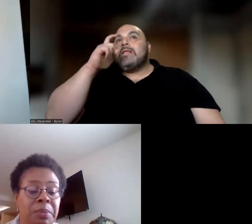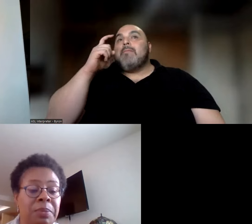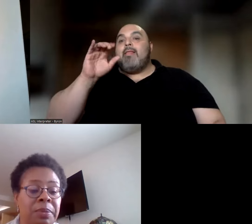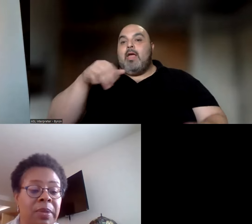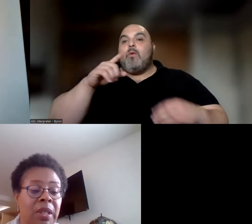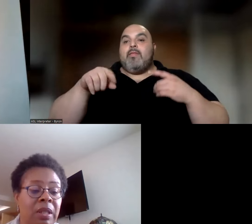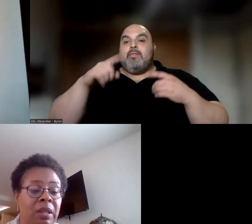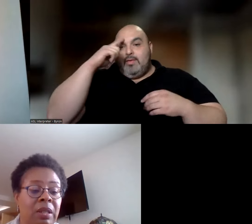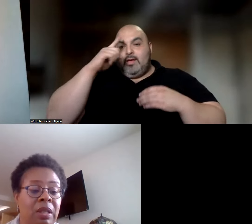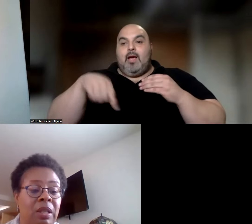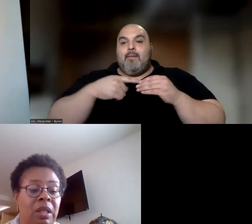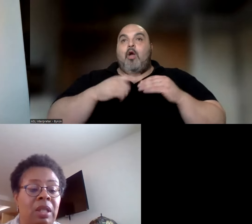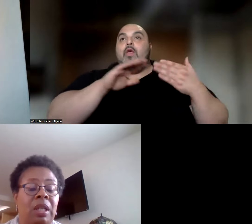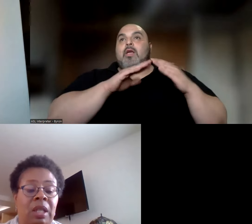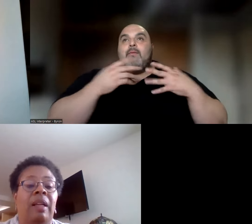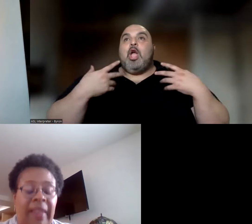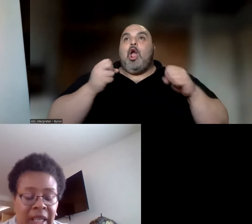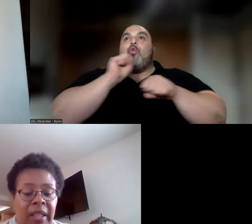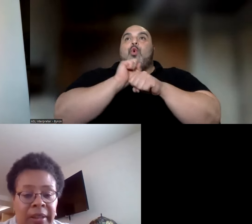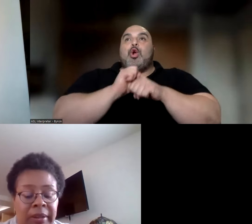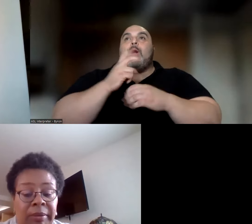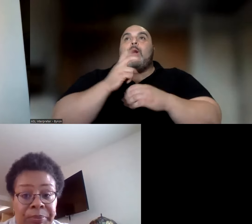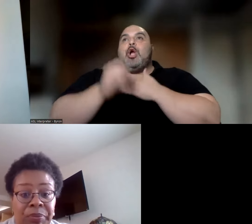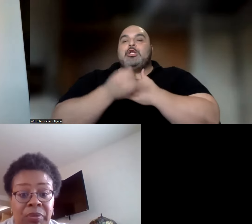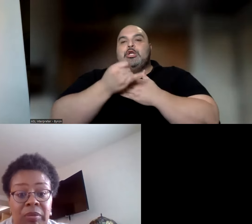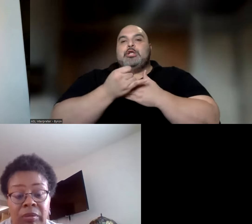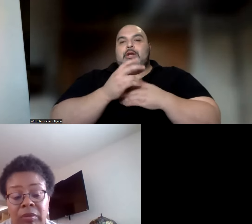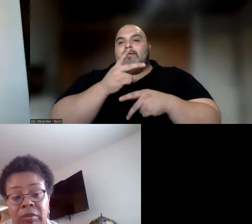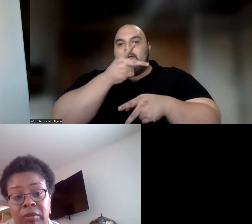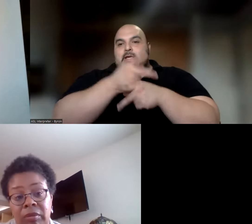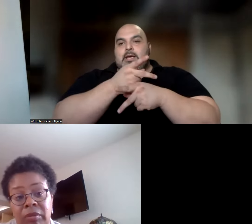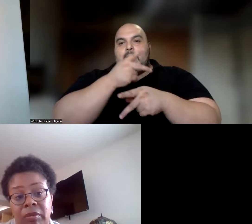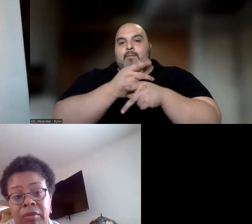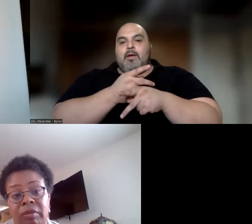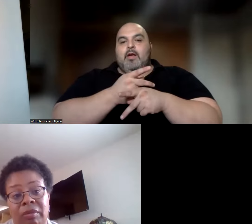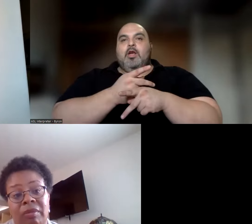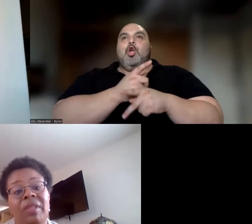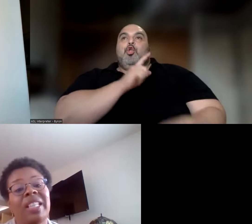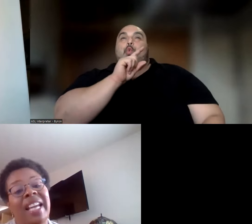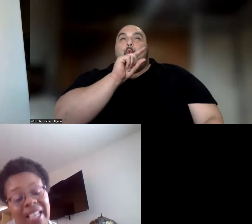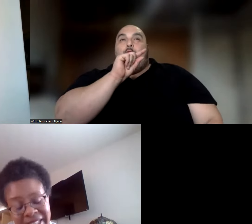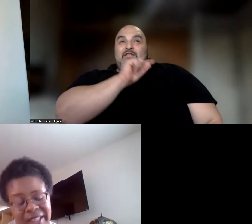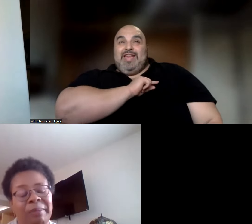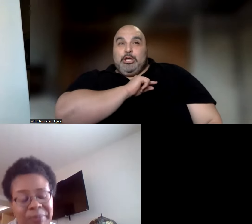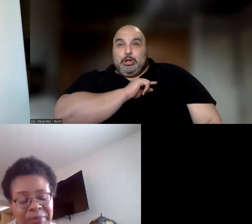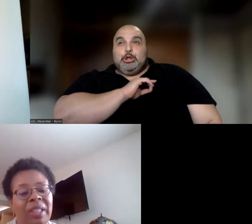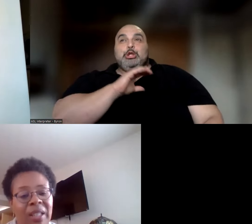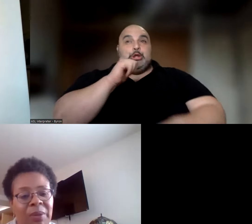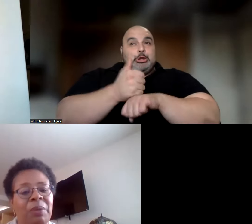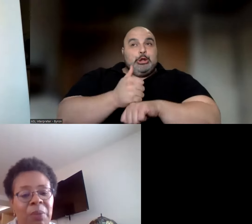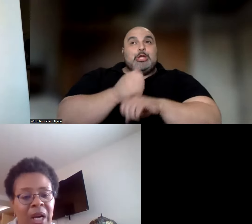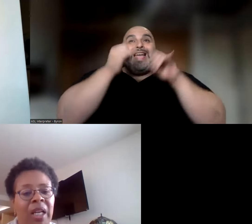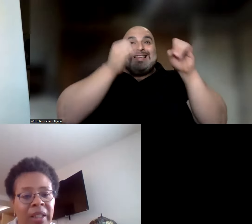the community health worker projects of keeping the qualifications such that individuals